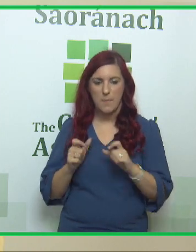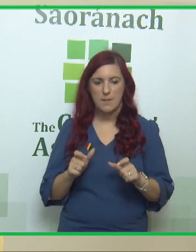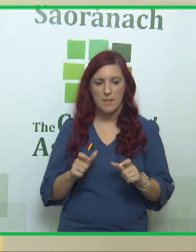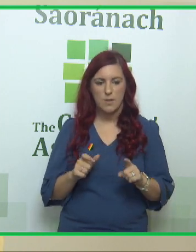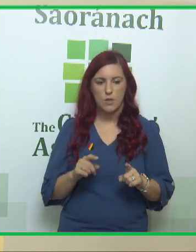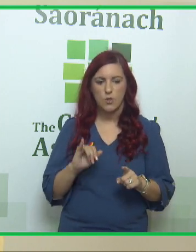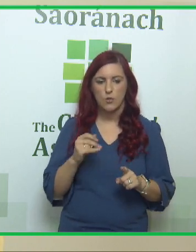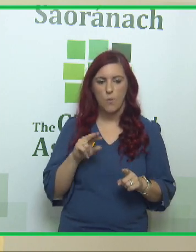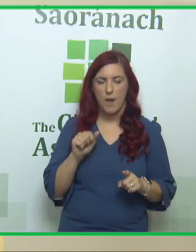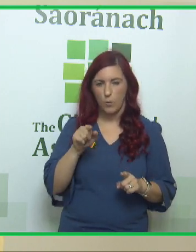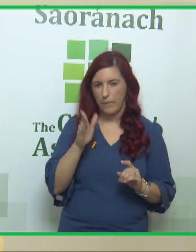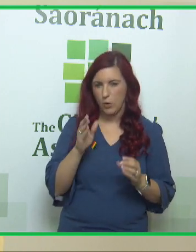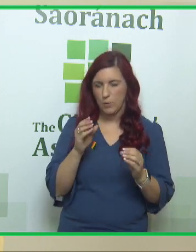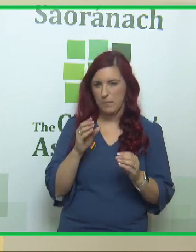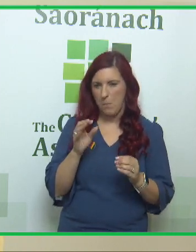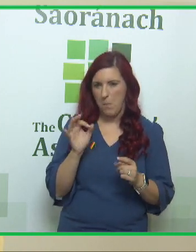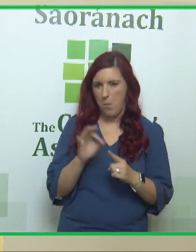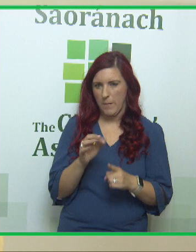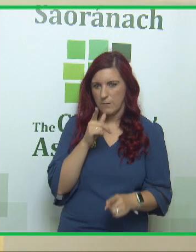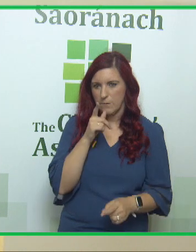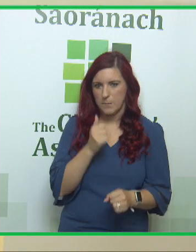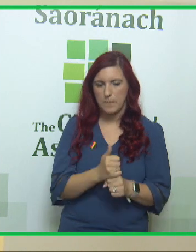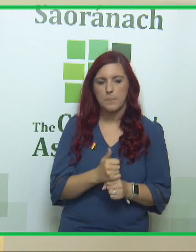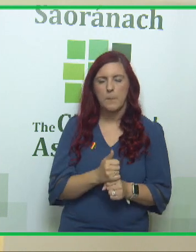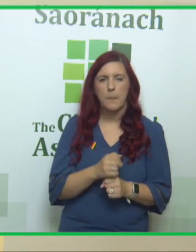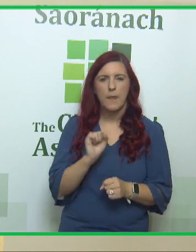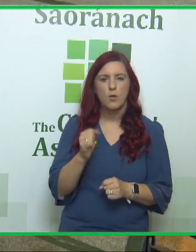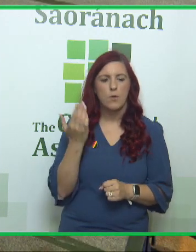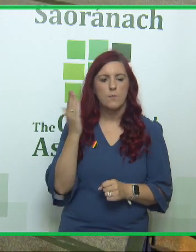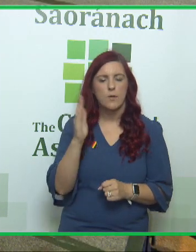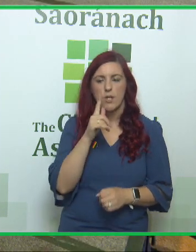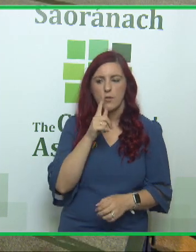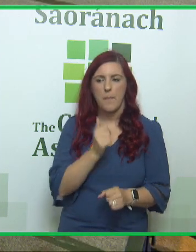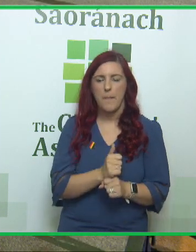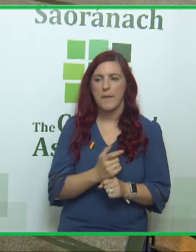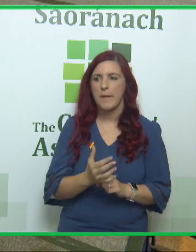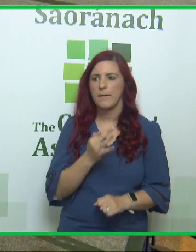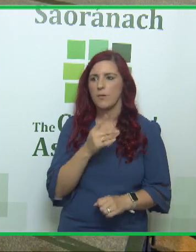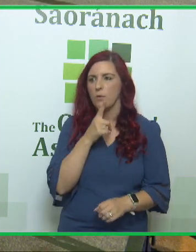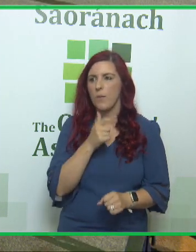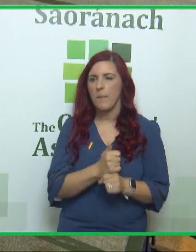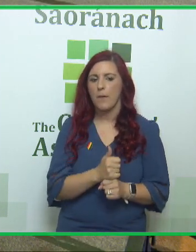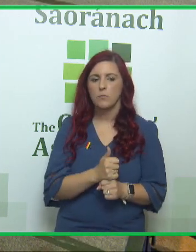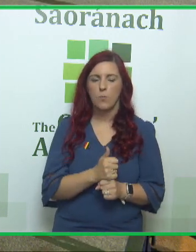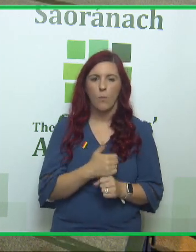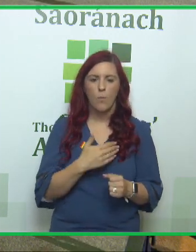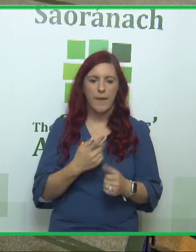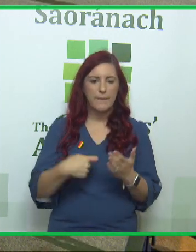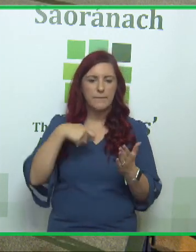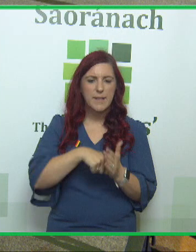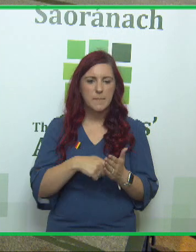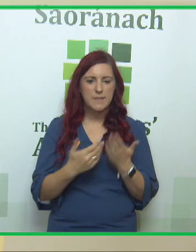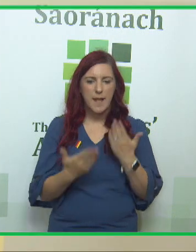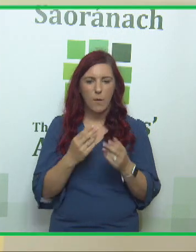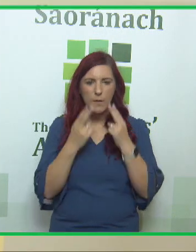Jo-Hanna, you had already made the point, I think, in your presentation about when you're talking about where investment needs to begin, and one of the key